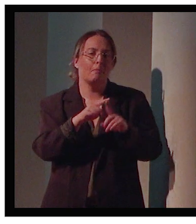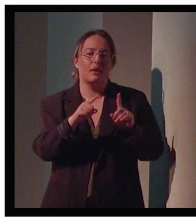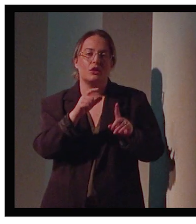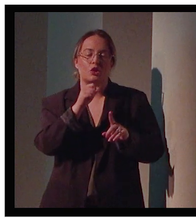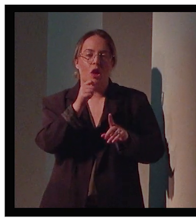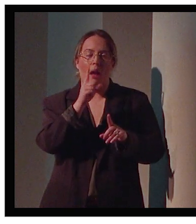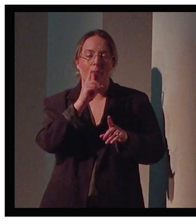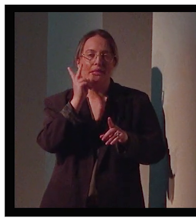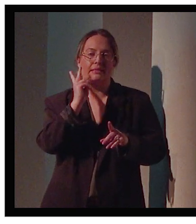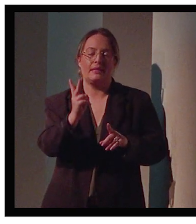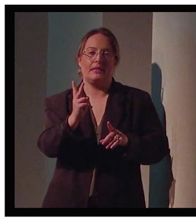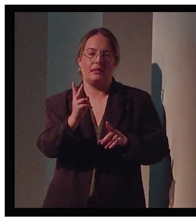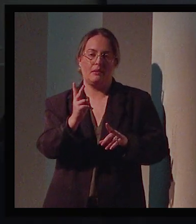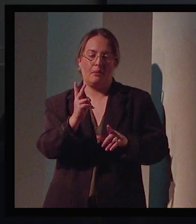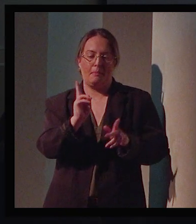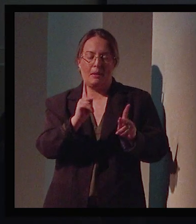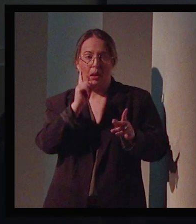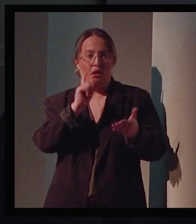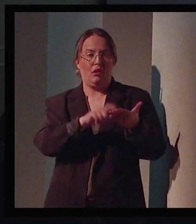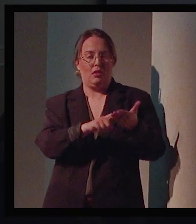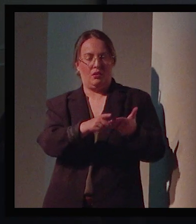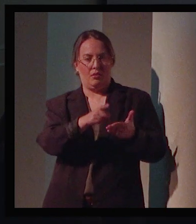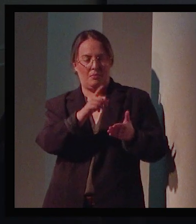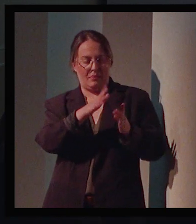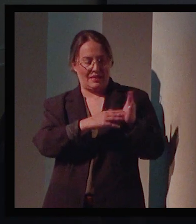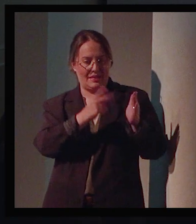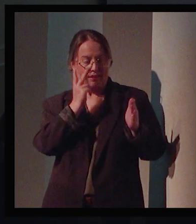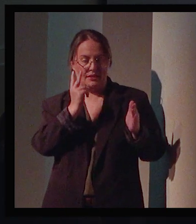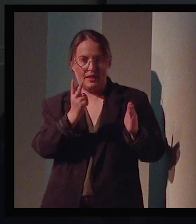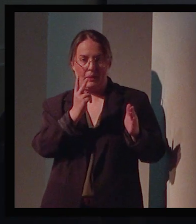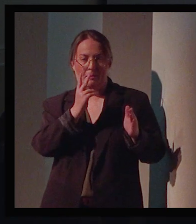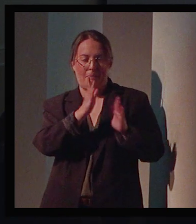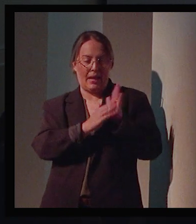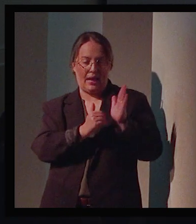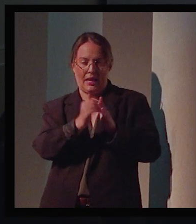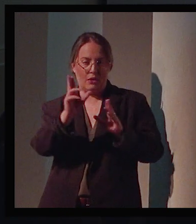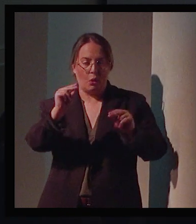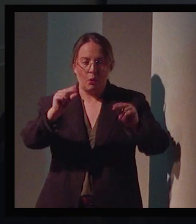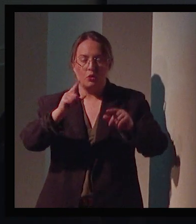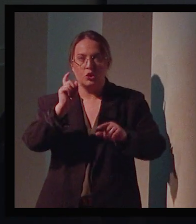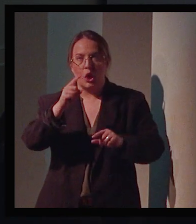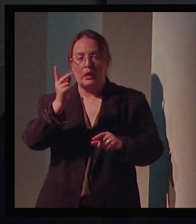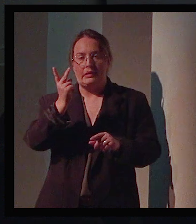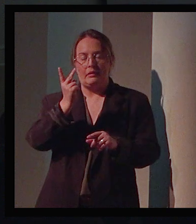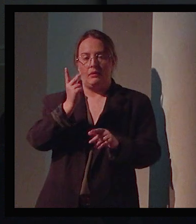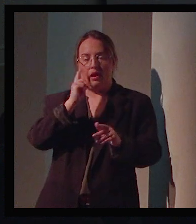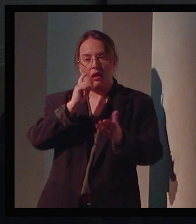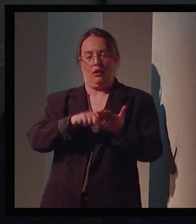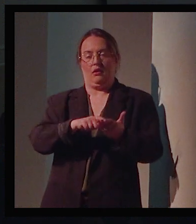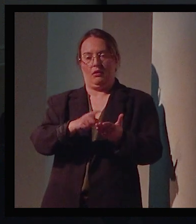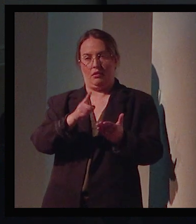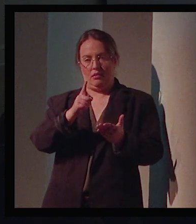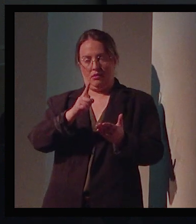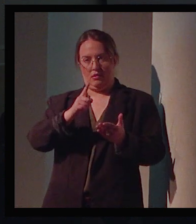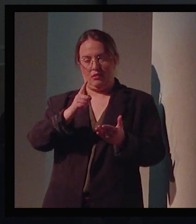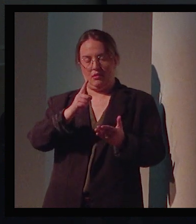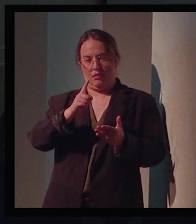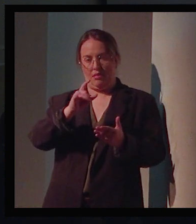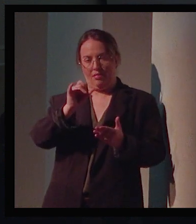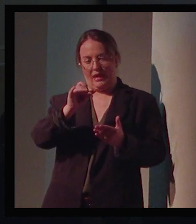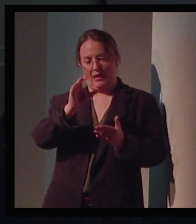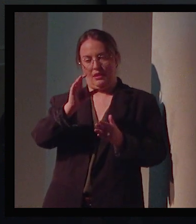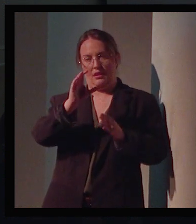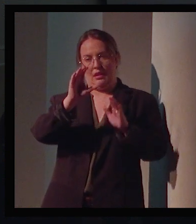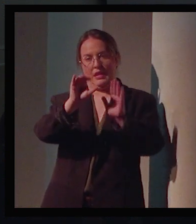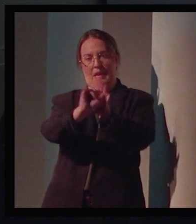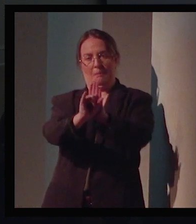visible. Otherwise, it prevents the illusion. It immobilizes everything. Instead of the object represented, it calls